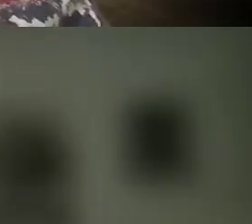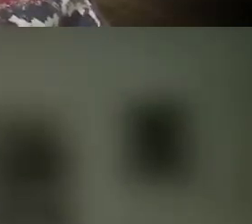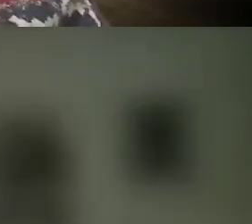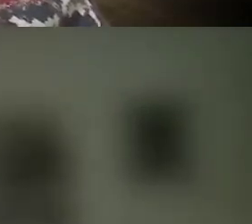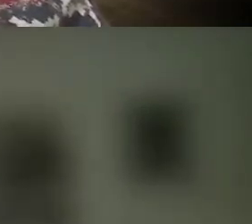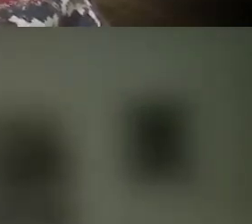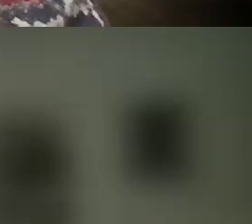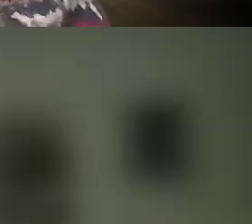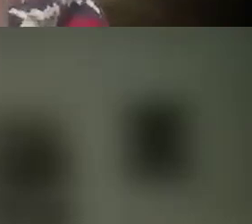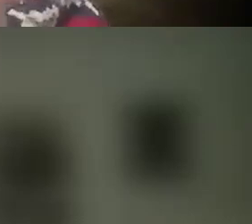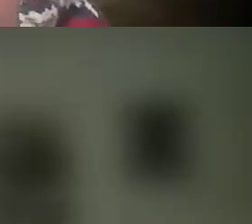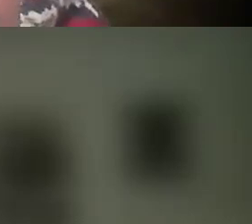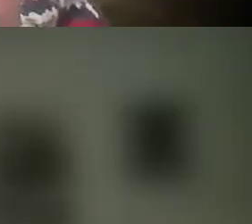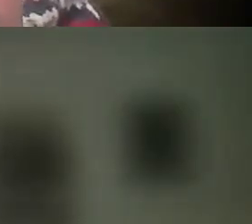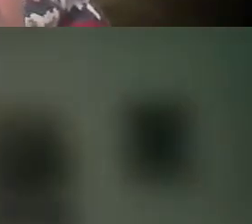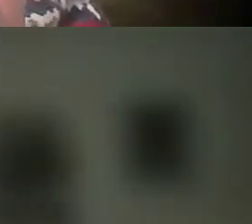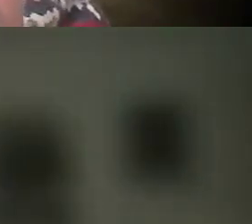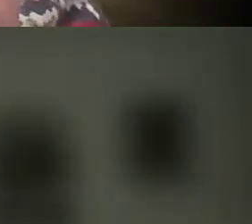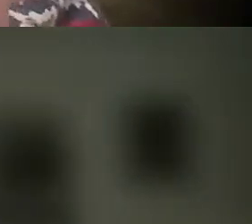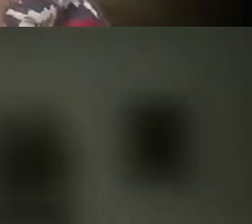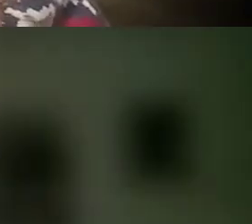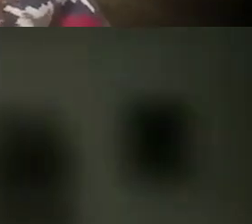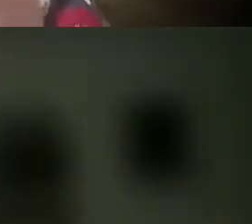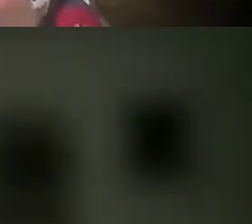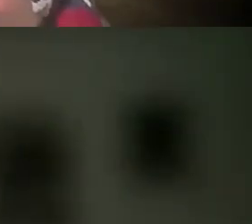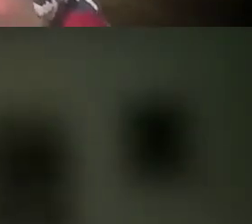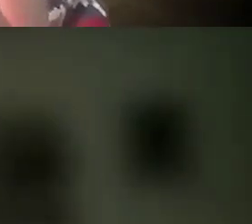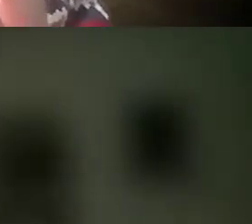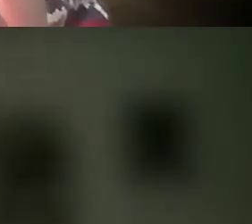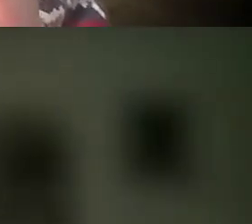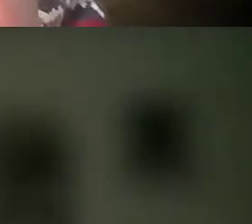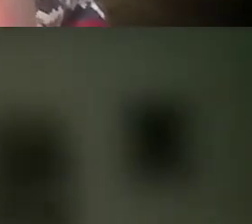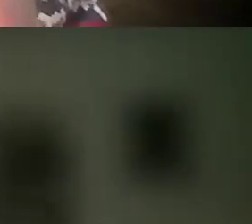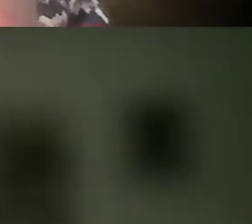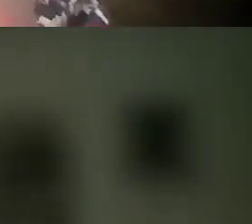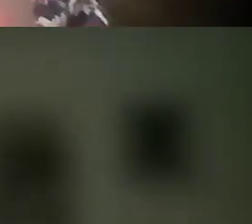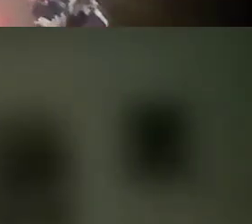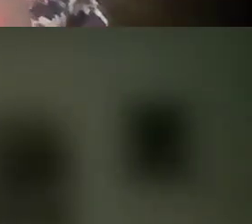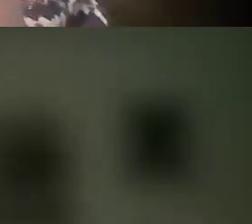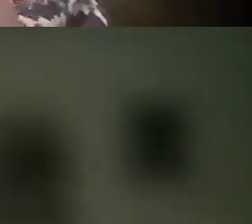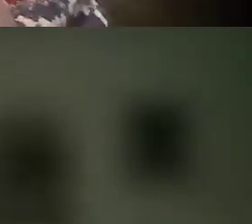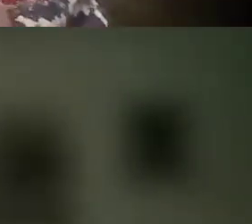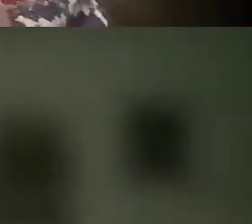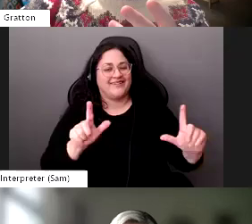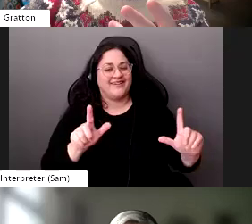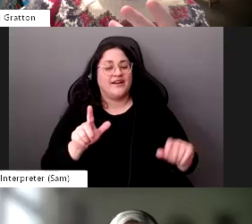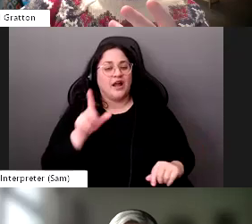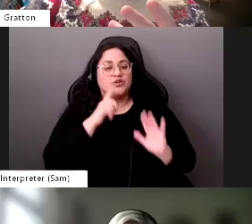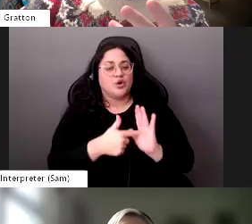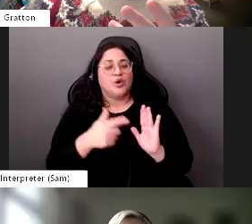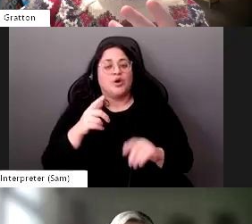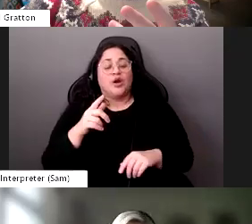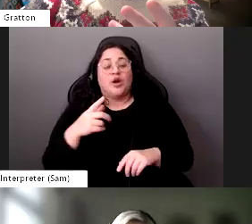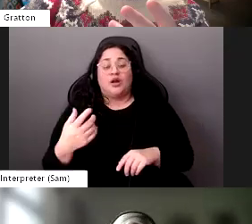Phil, what are your thoughts? Yeah, if you want, I'll give you a quick demonstration. So you know what, what's a good category for that is medical advice.